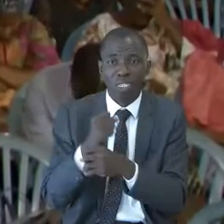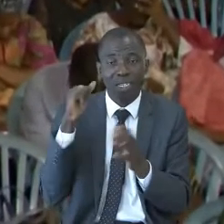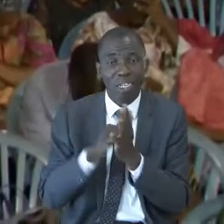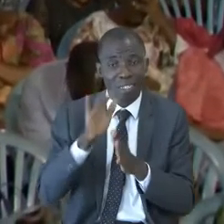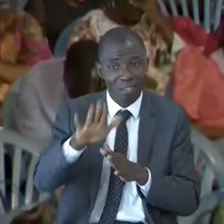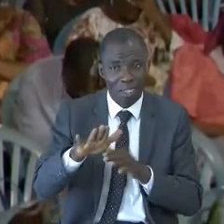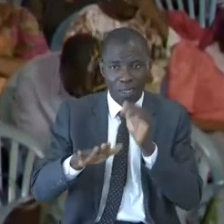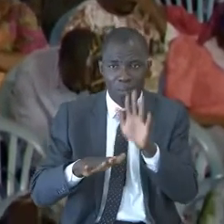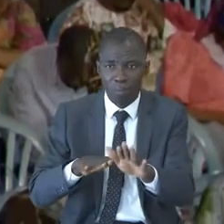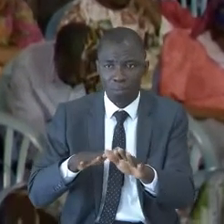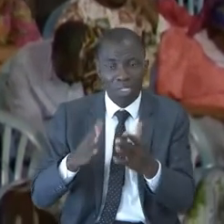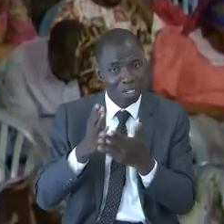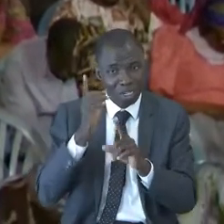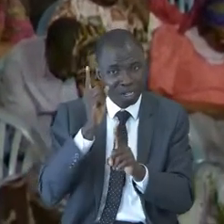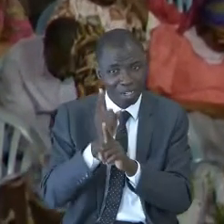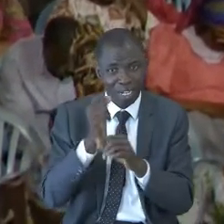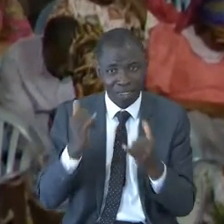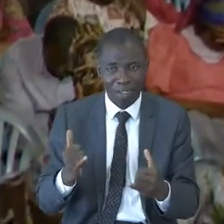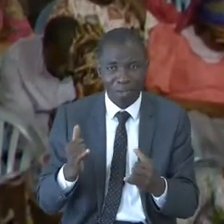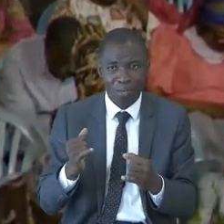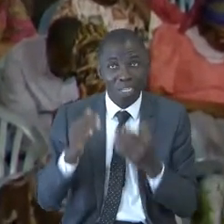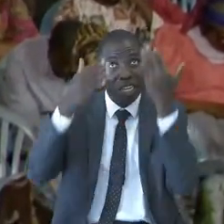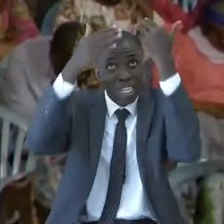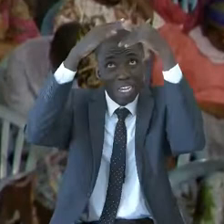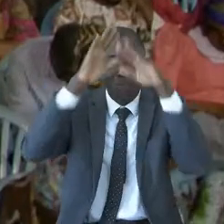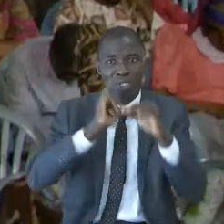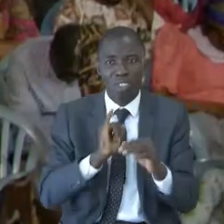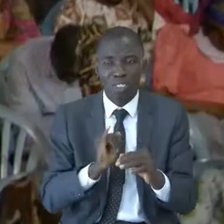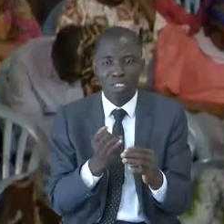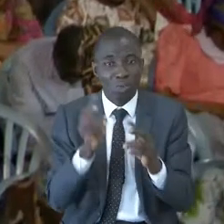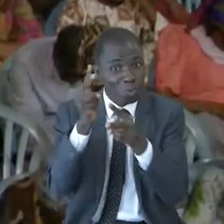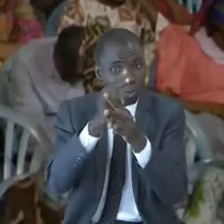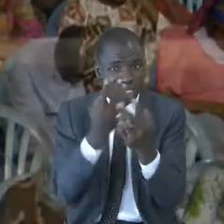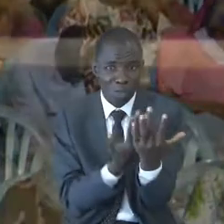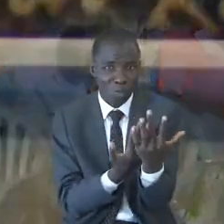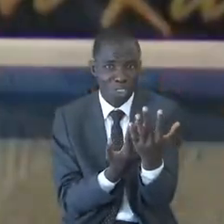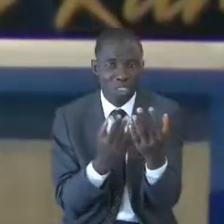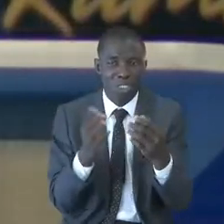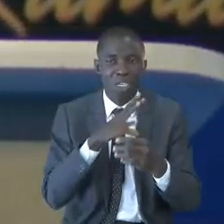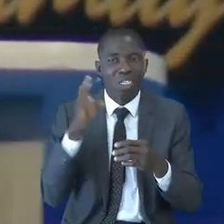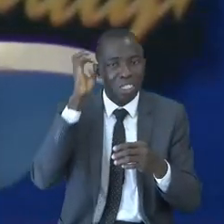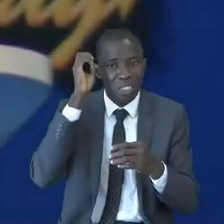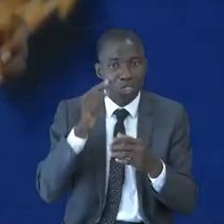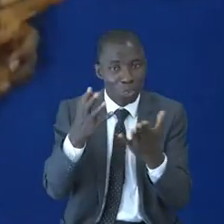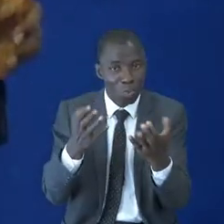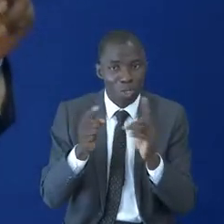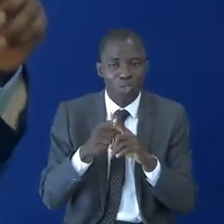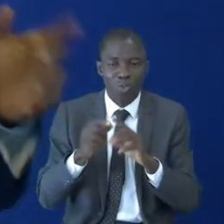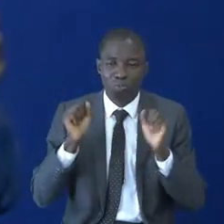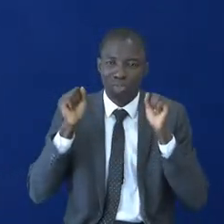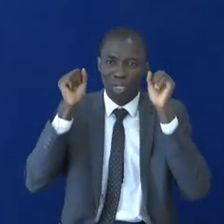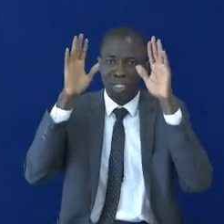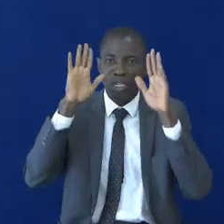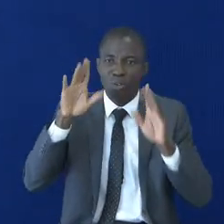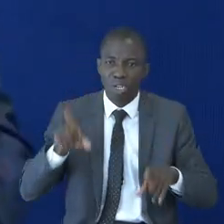right now. Heaven is watching. God is waiting. You want to take that step